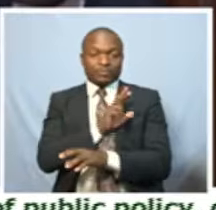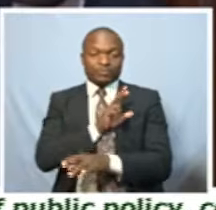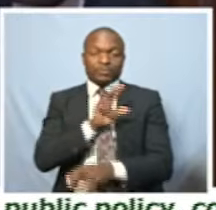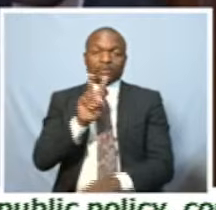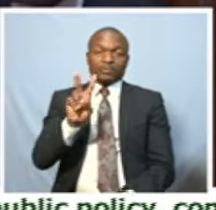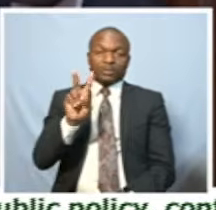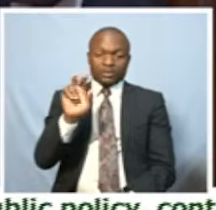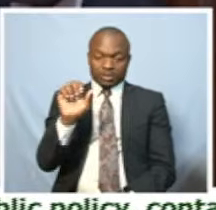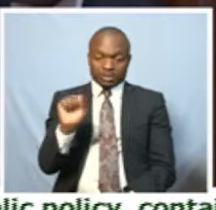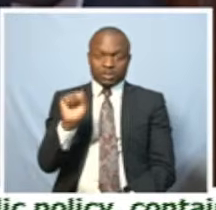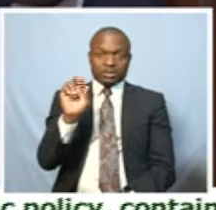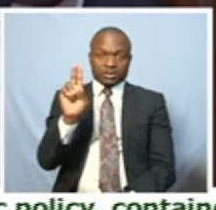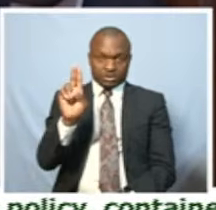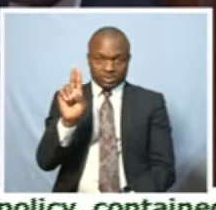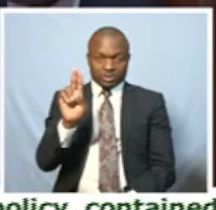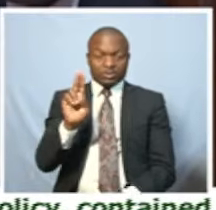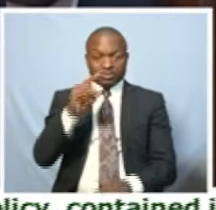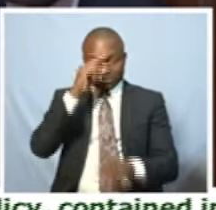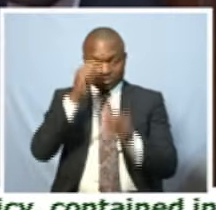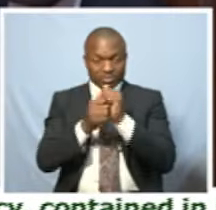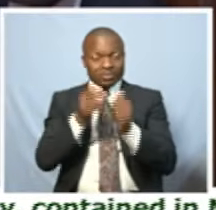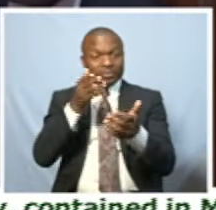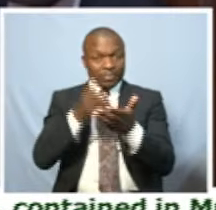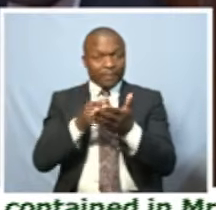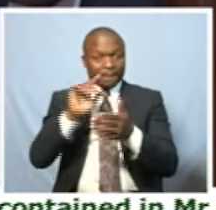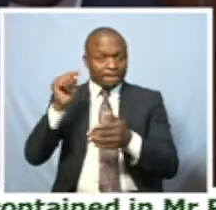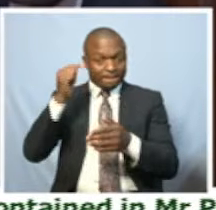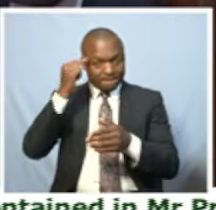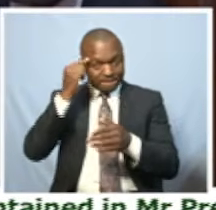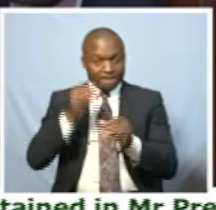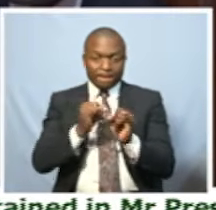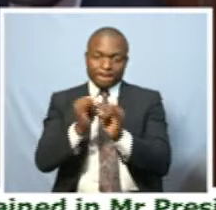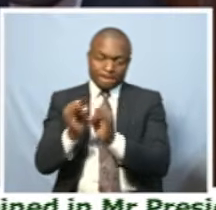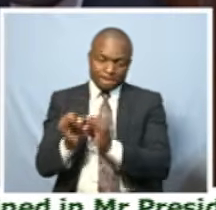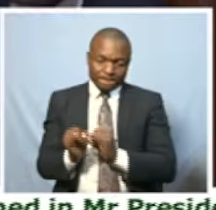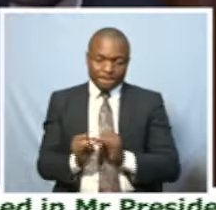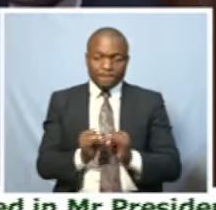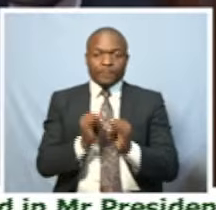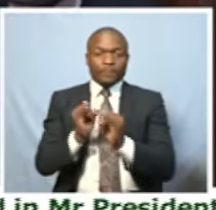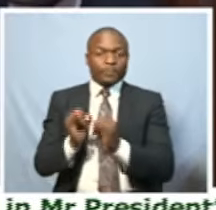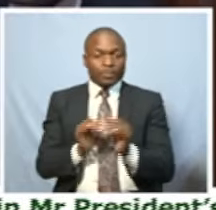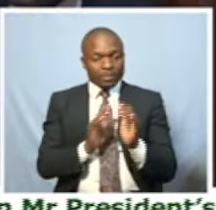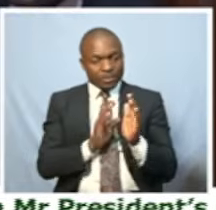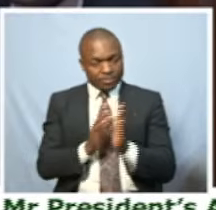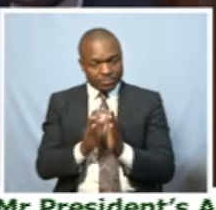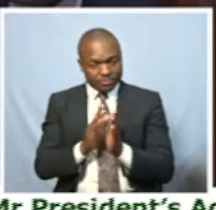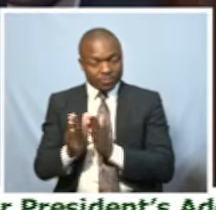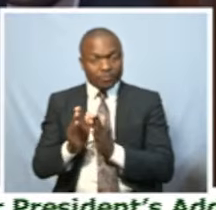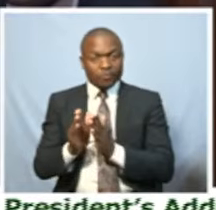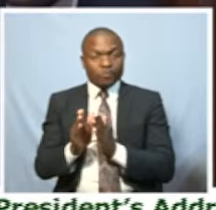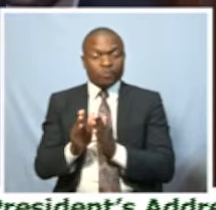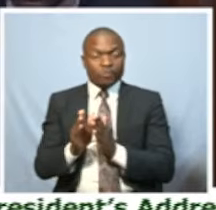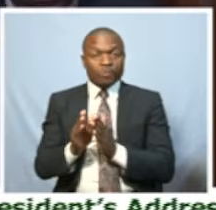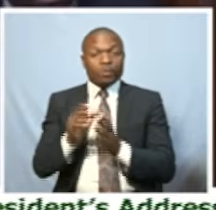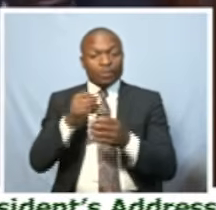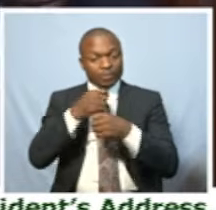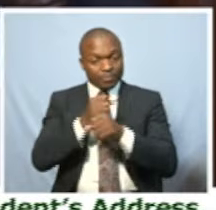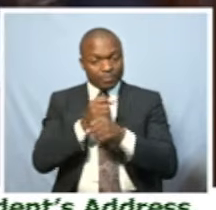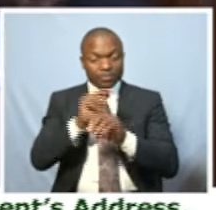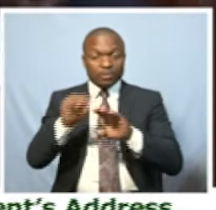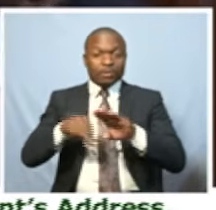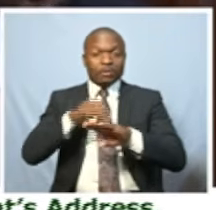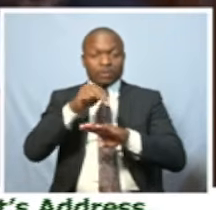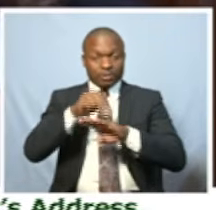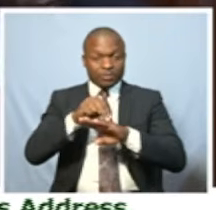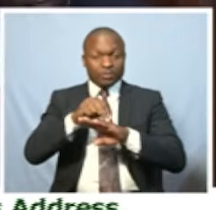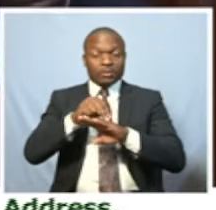Unit. To this end, the government has implemented interventions such as the establishment of a national